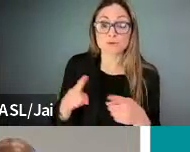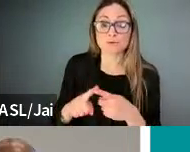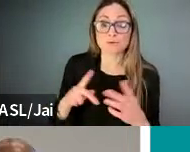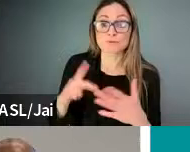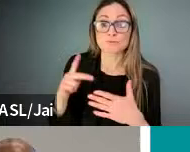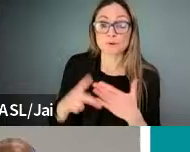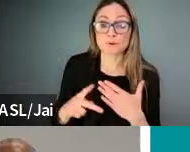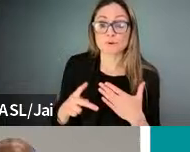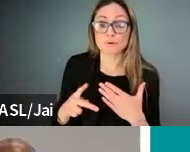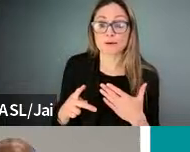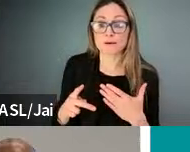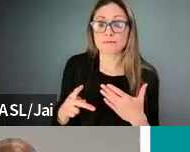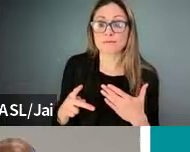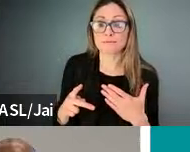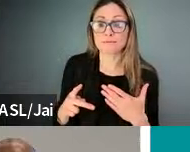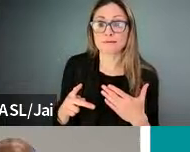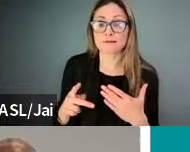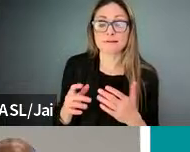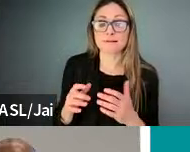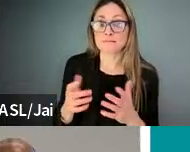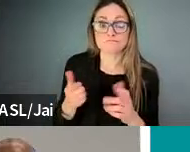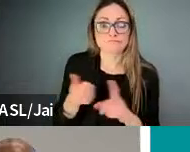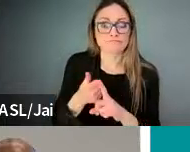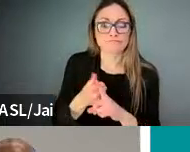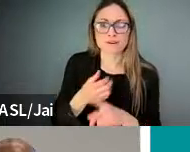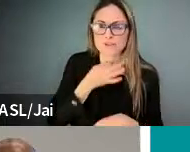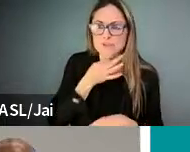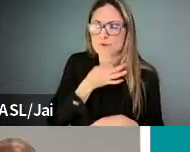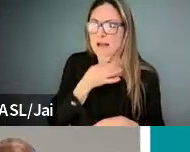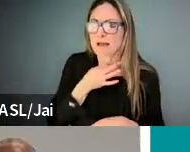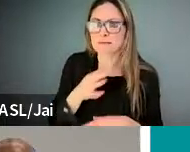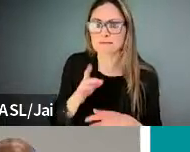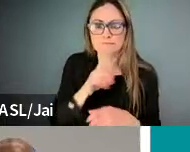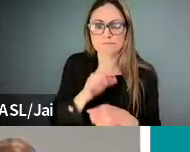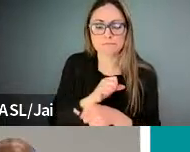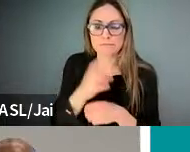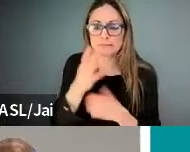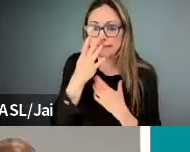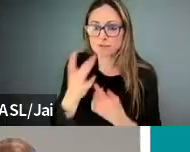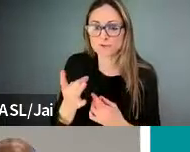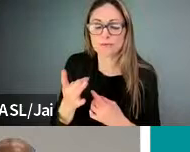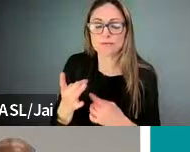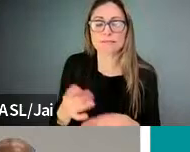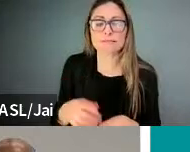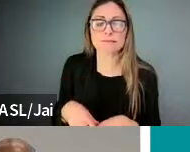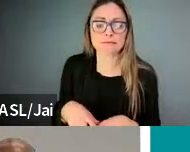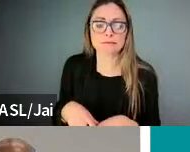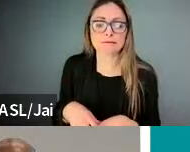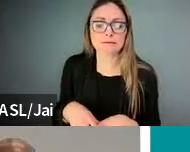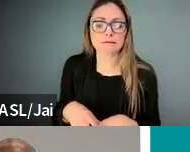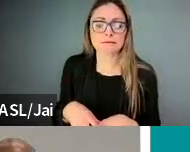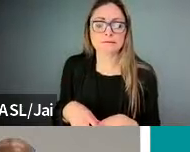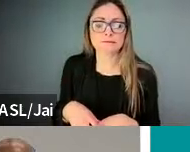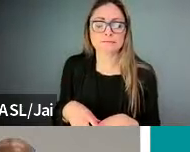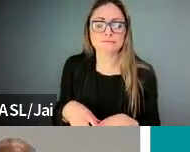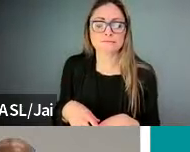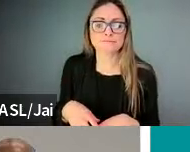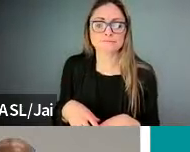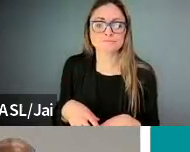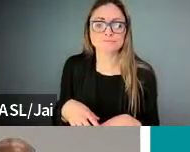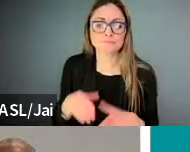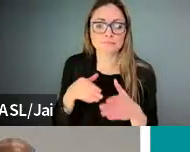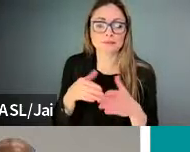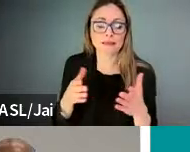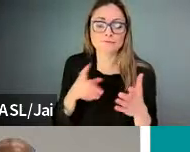program with curiosity and interest in a way that was really